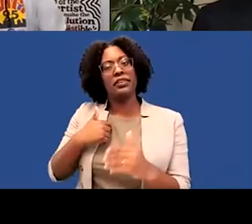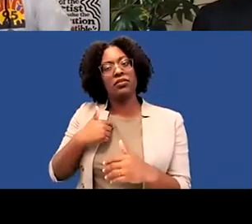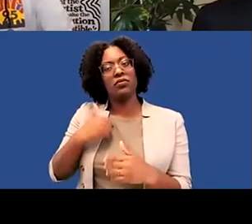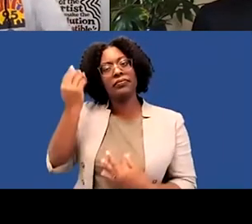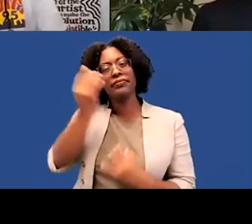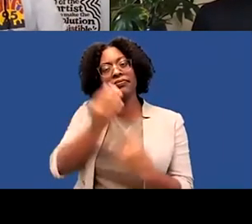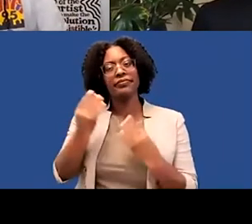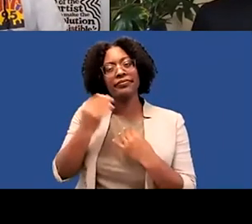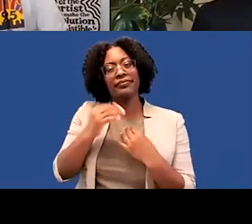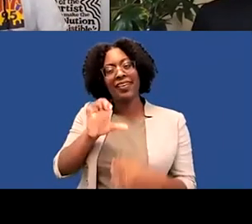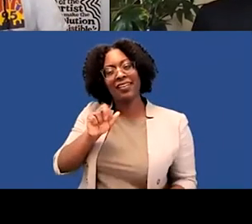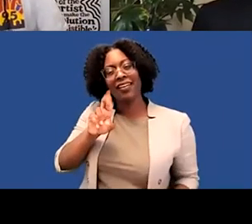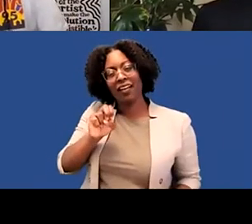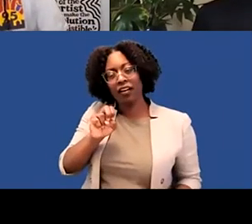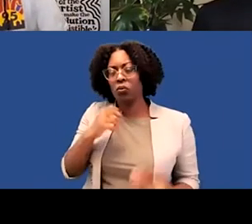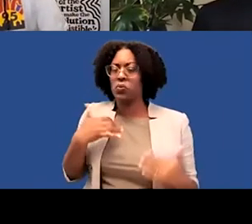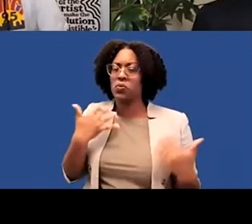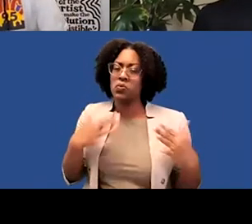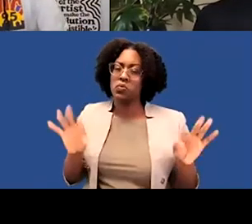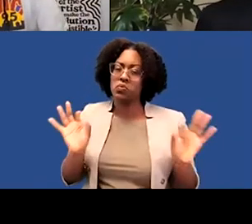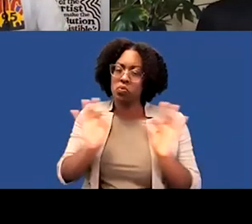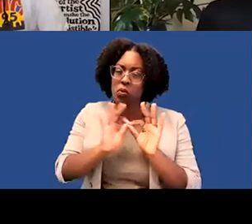Thank you so much for that.